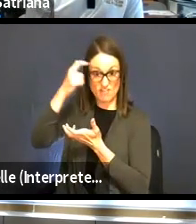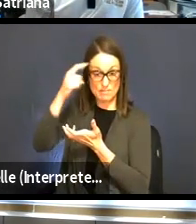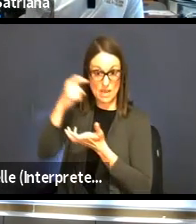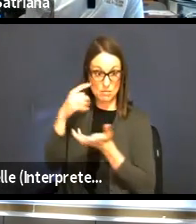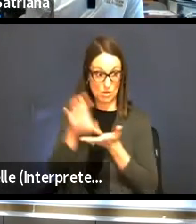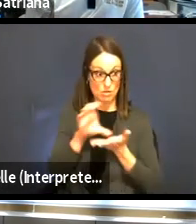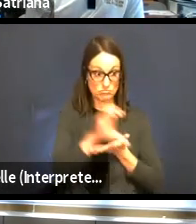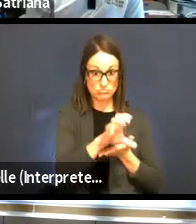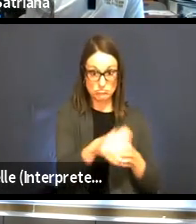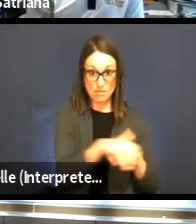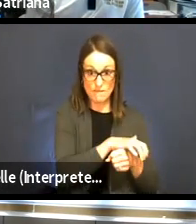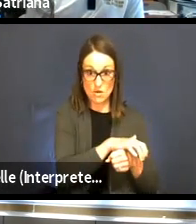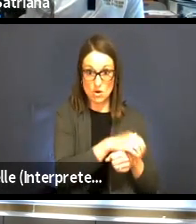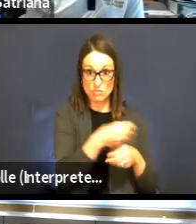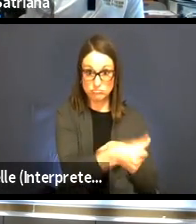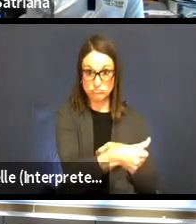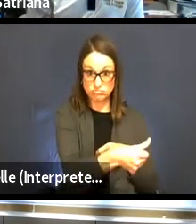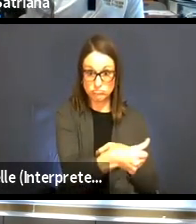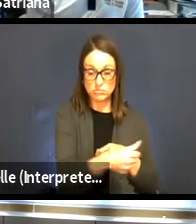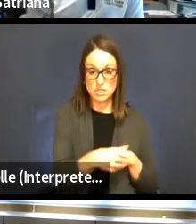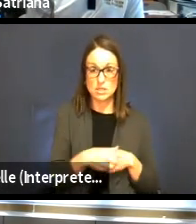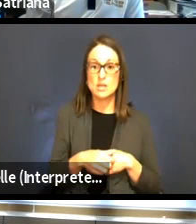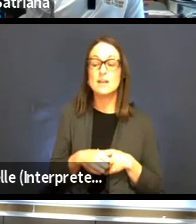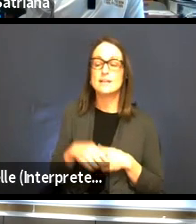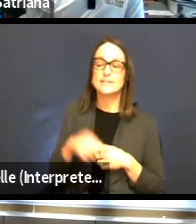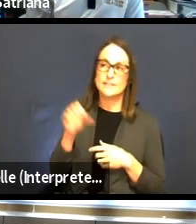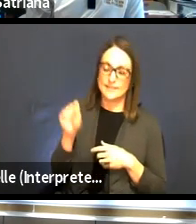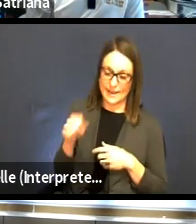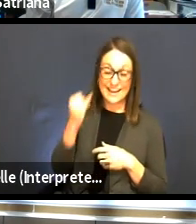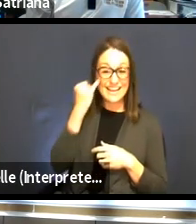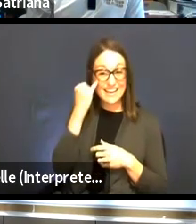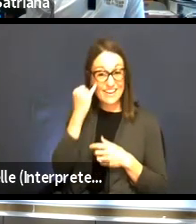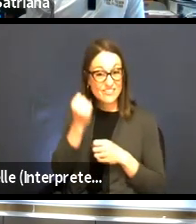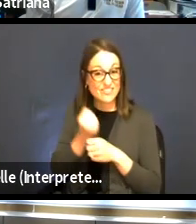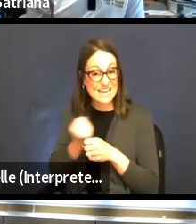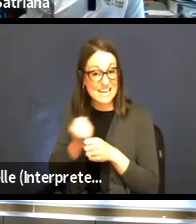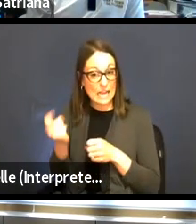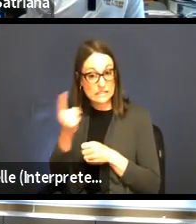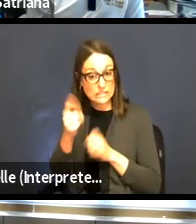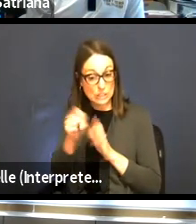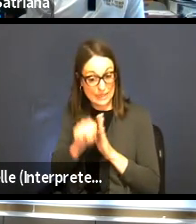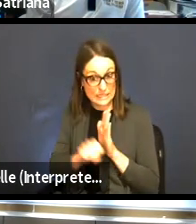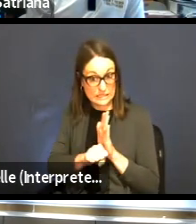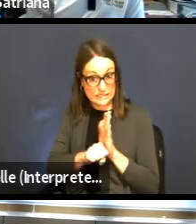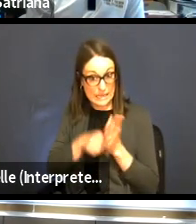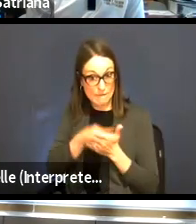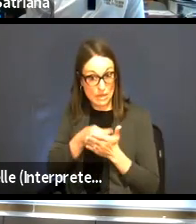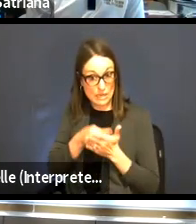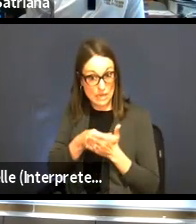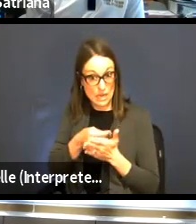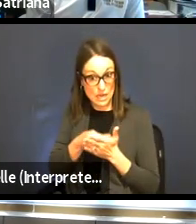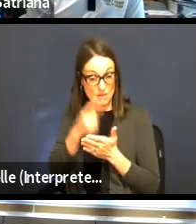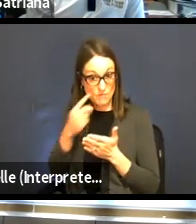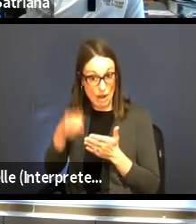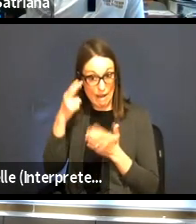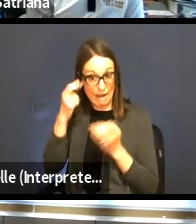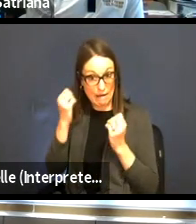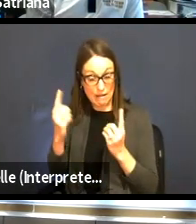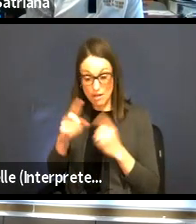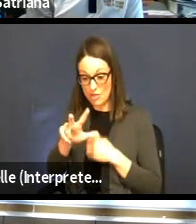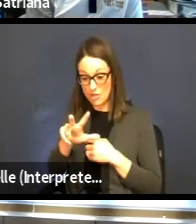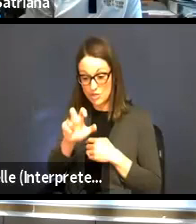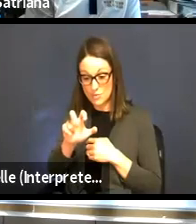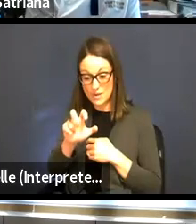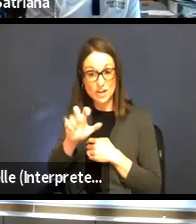well, yeah. I mean, if next year the state funding for higher education is